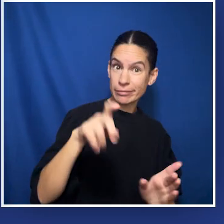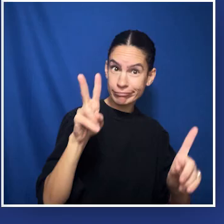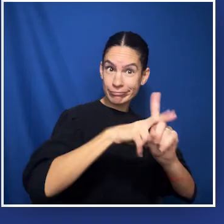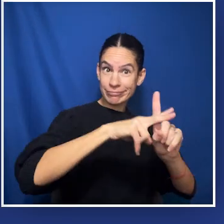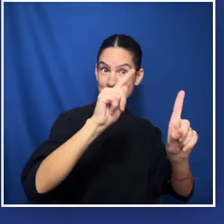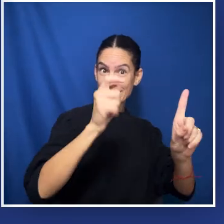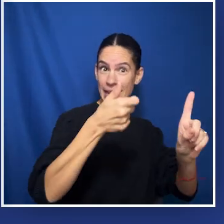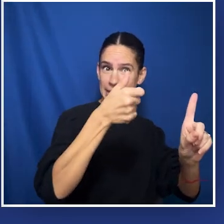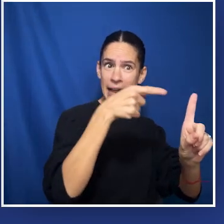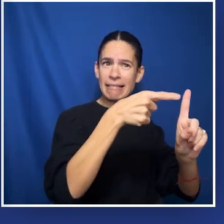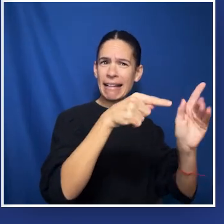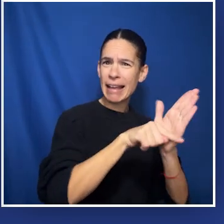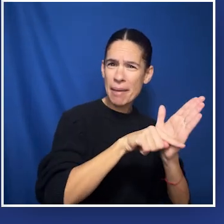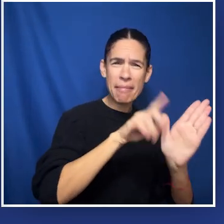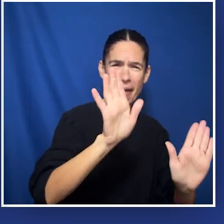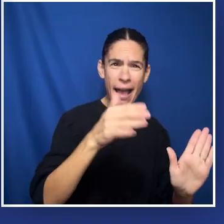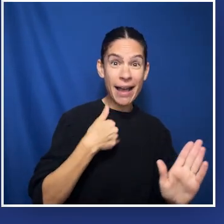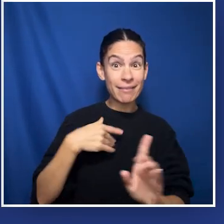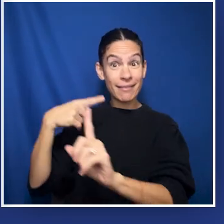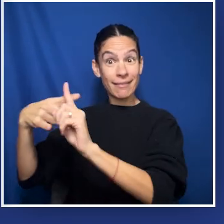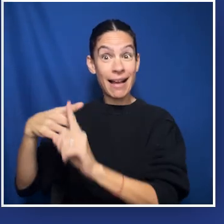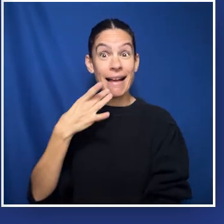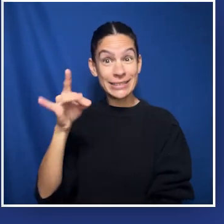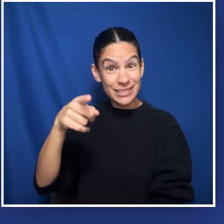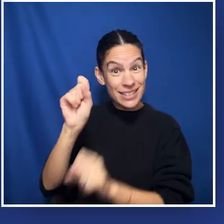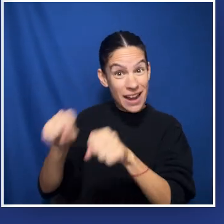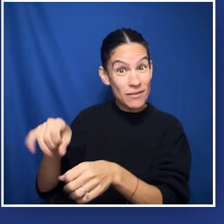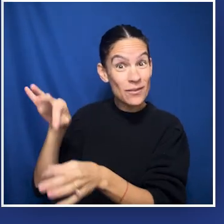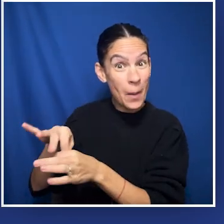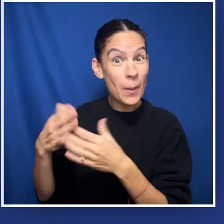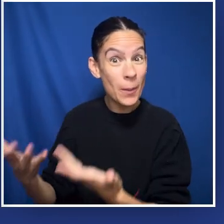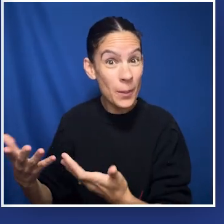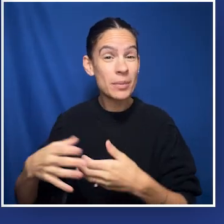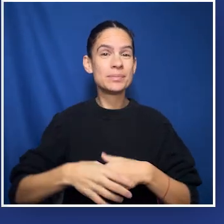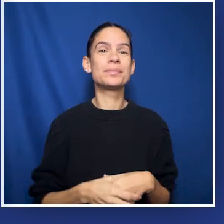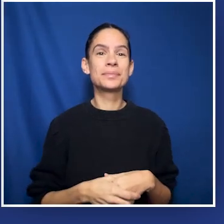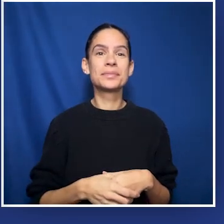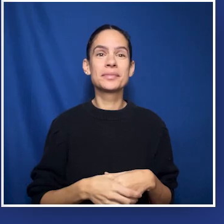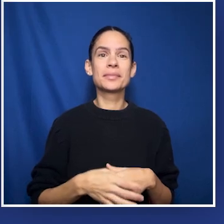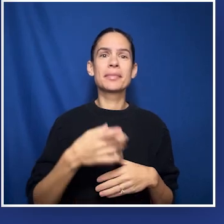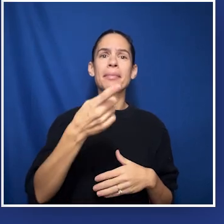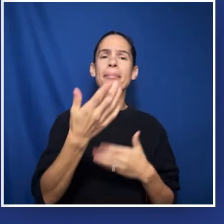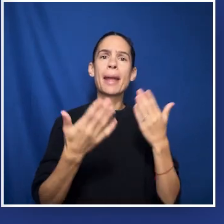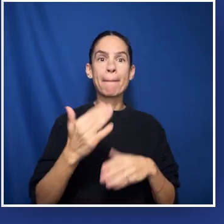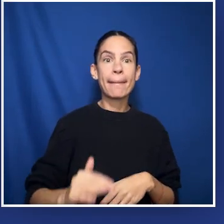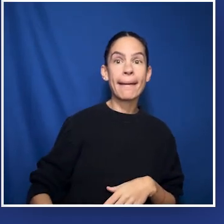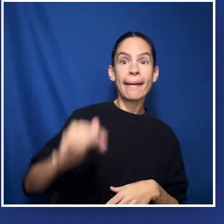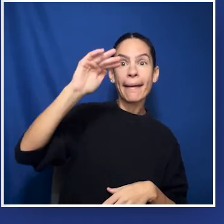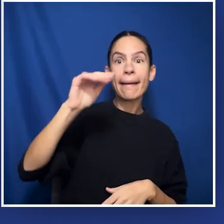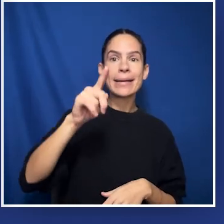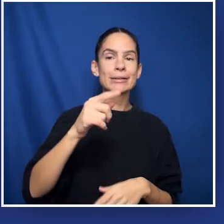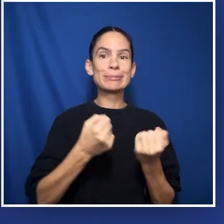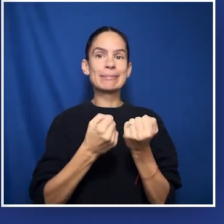filing your own taxes. But it's not all bad. When you turn 18, you gain the right to vote too. Because you might not be eligible for supports